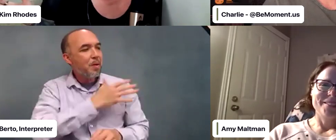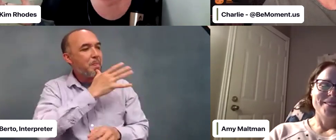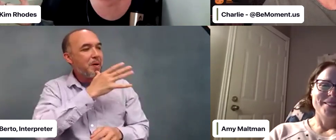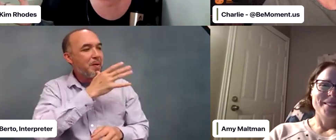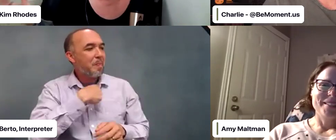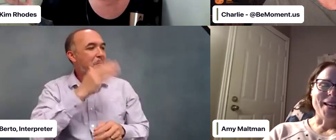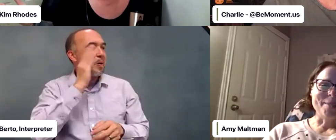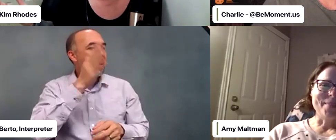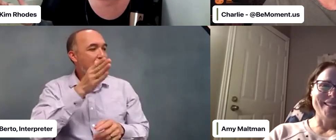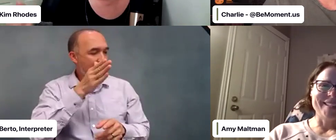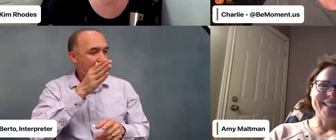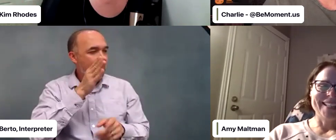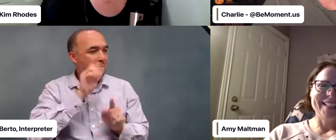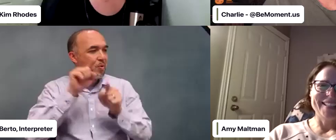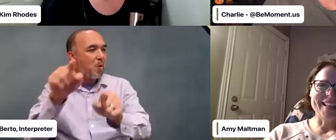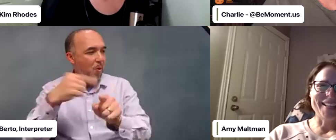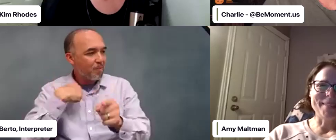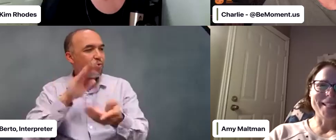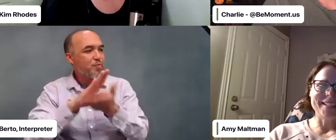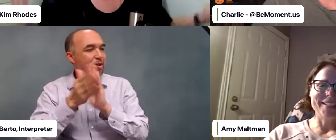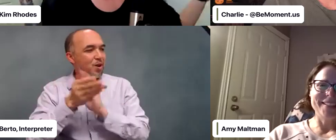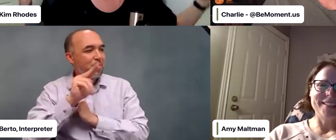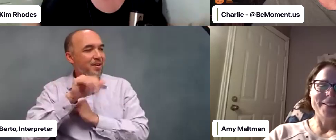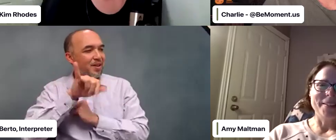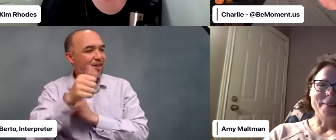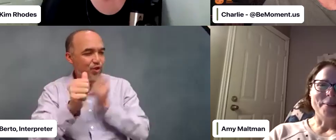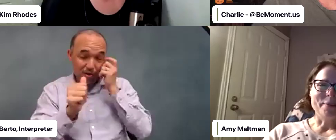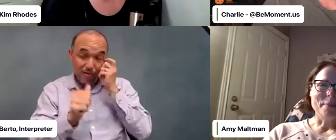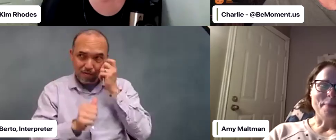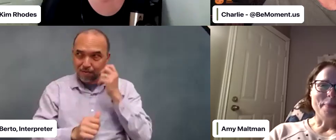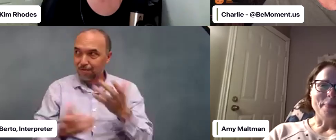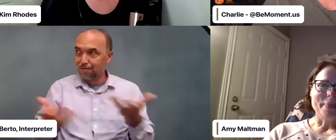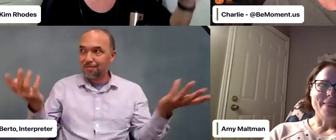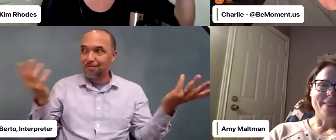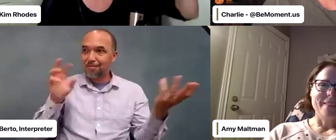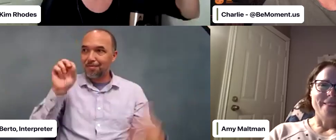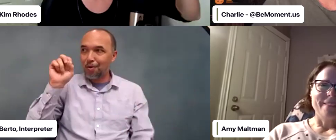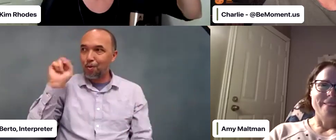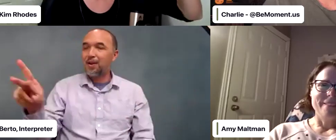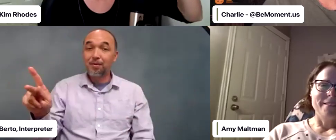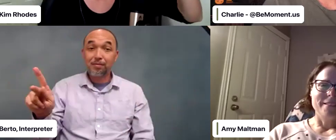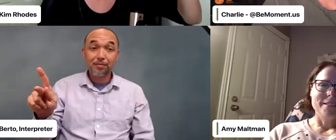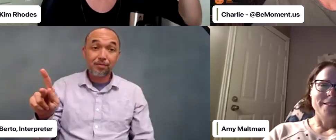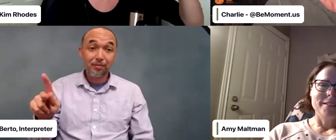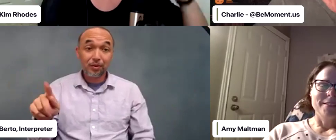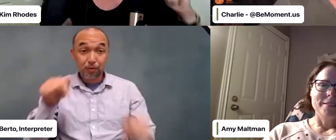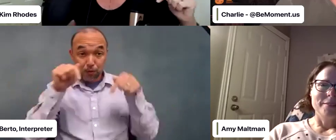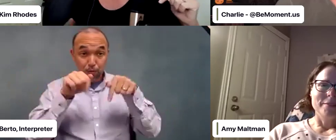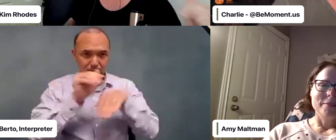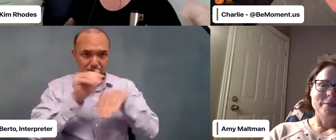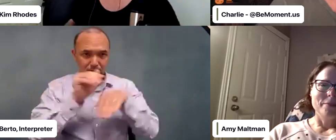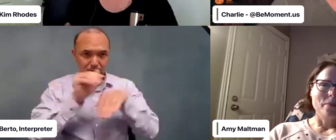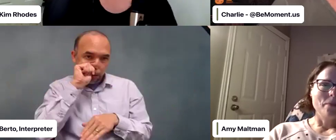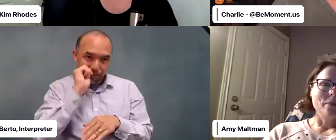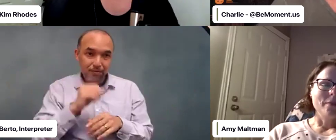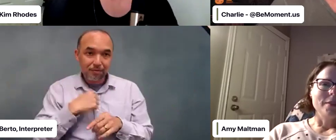and need a ninja to make them feel safe. I was like, I don't fucking know what's going on, but okay. Yeah. So tonight, all right, I'm going to put